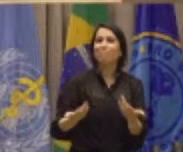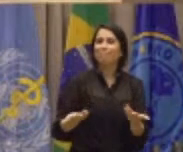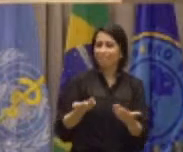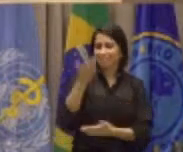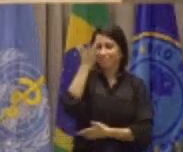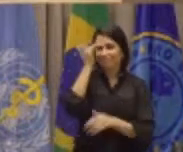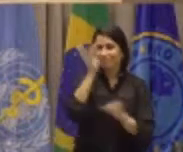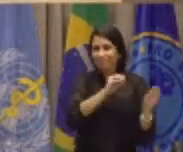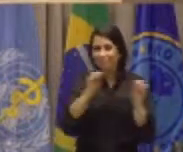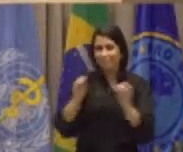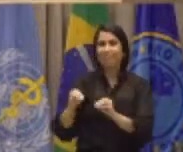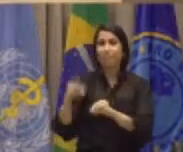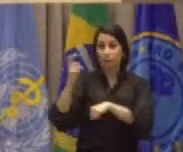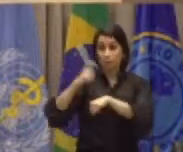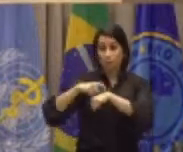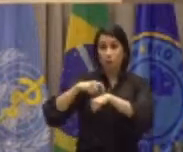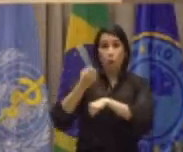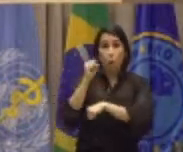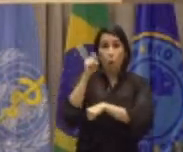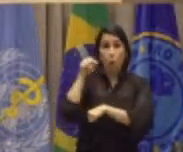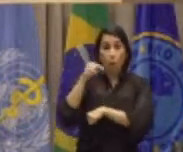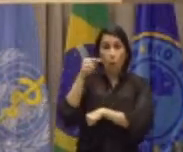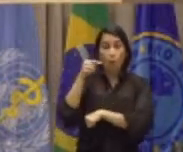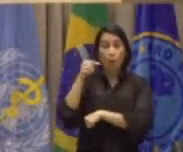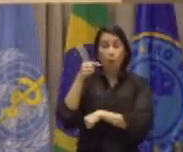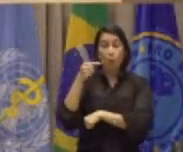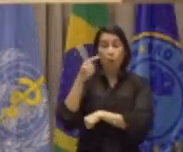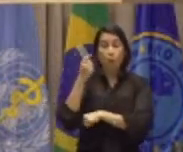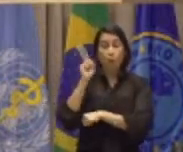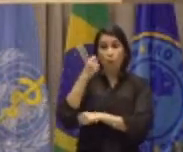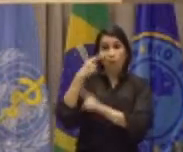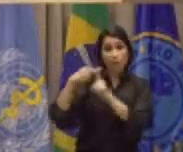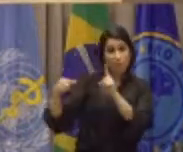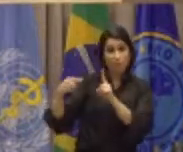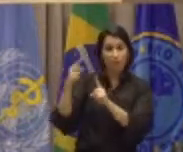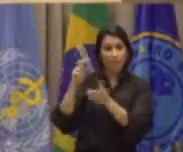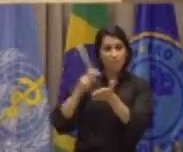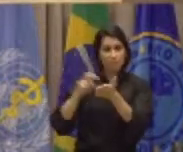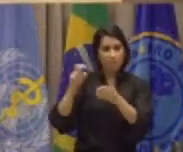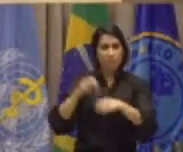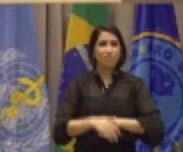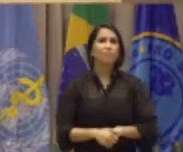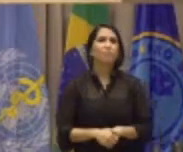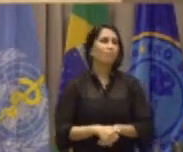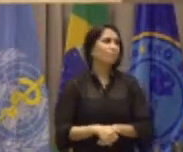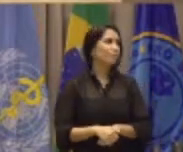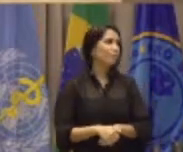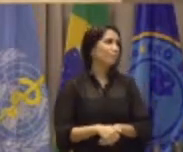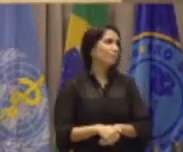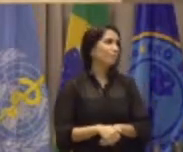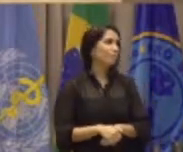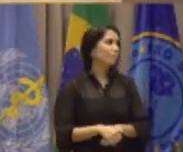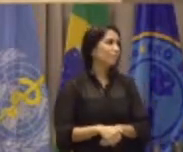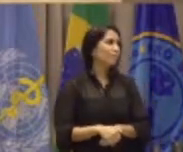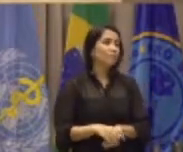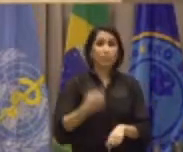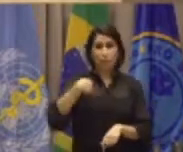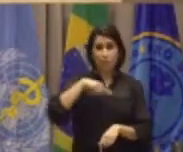we can follow the game. And tomorrow we'll start at 8. I think that for the next